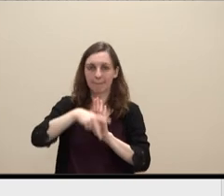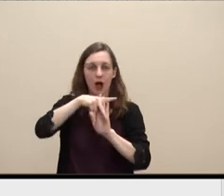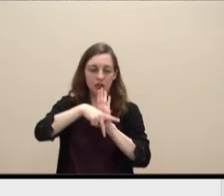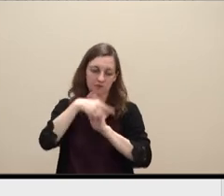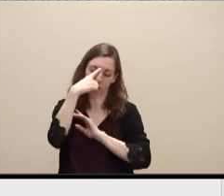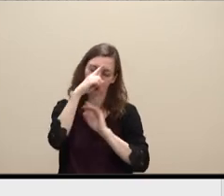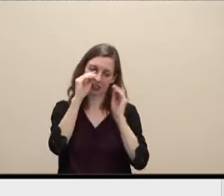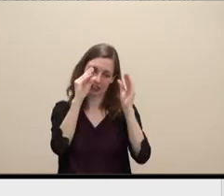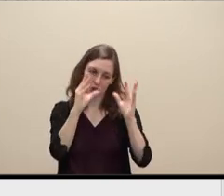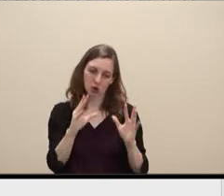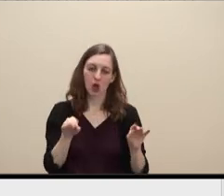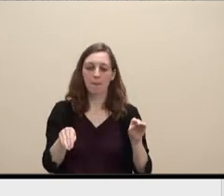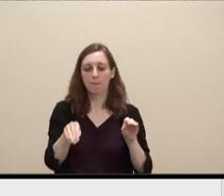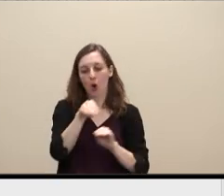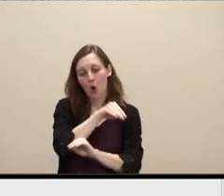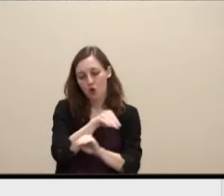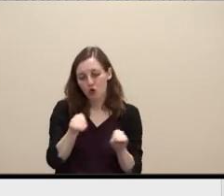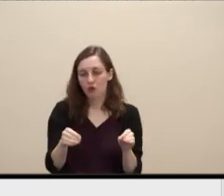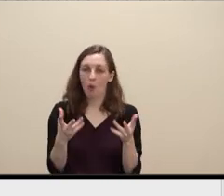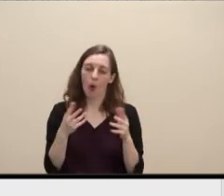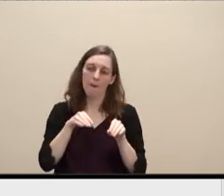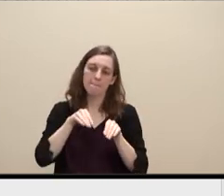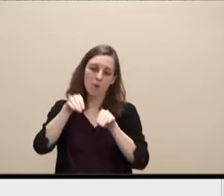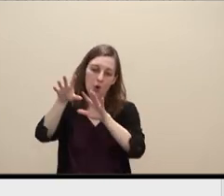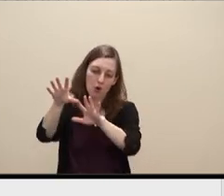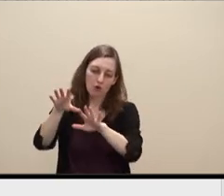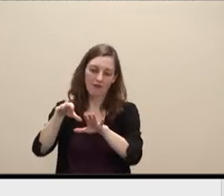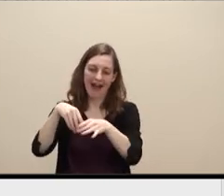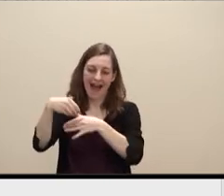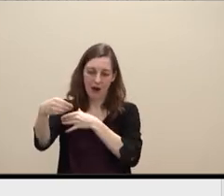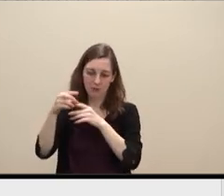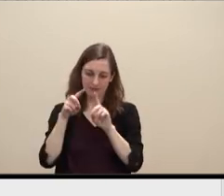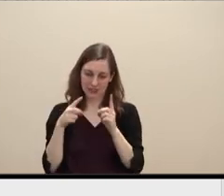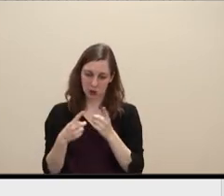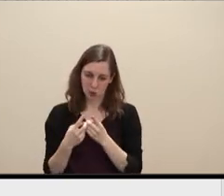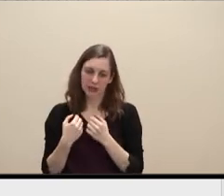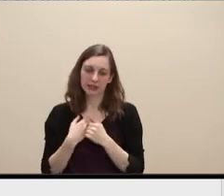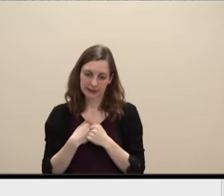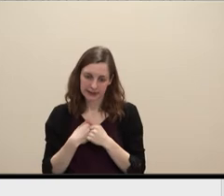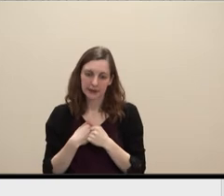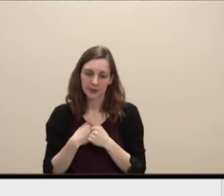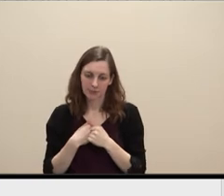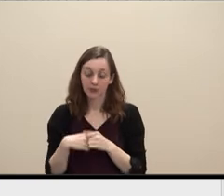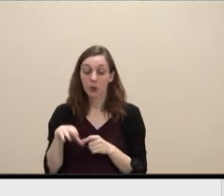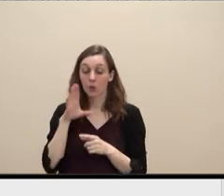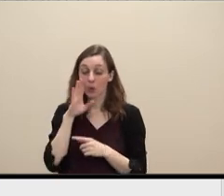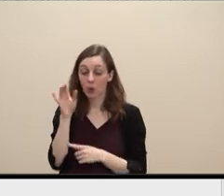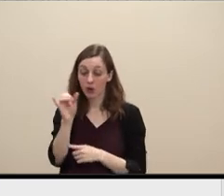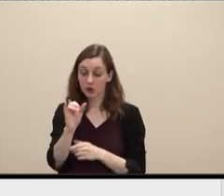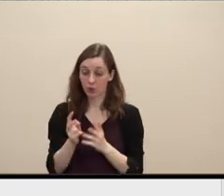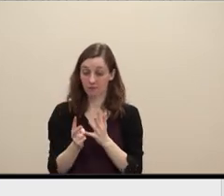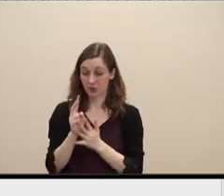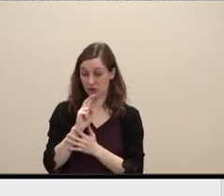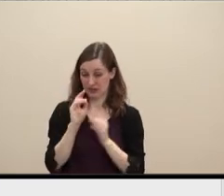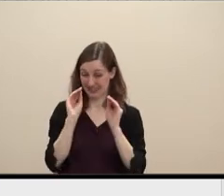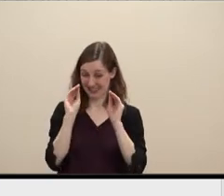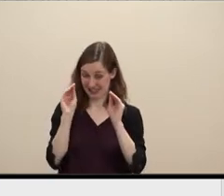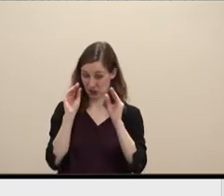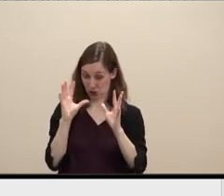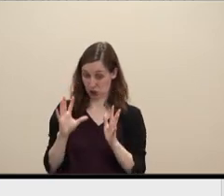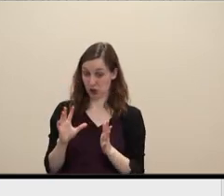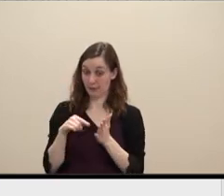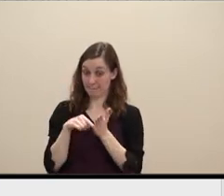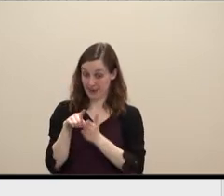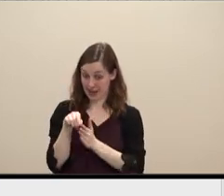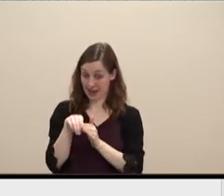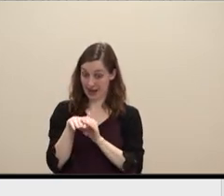and move out of our district, so we'll need to bring that to you for approval. And we'll be reviewing our teacher buy-in survey results. Those will be